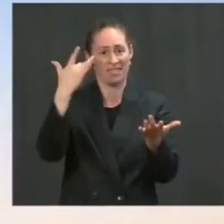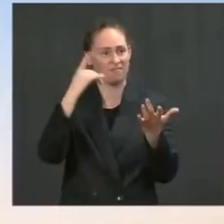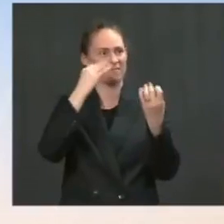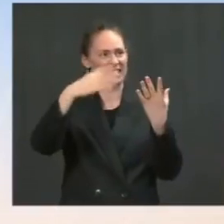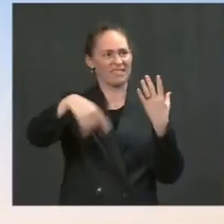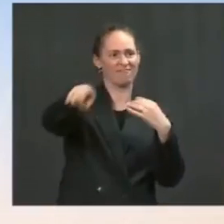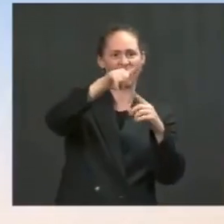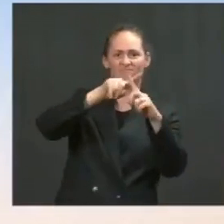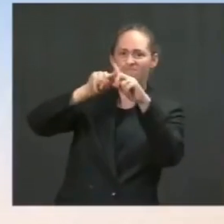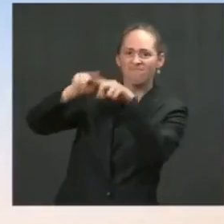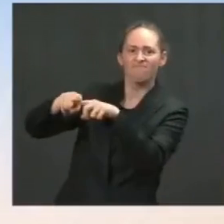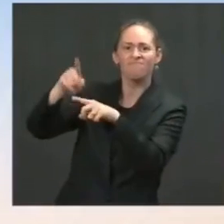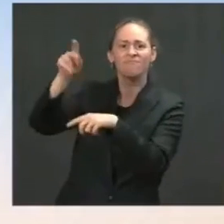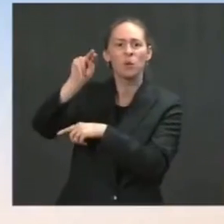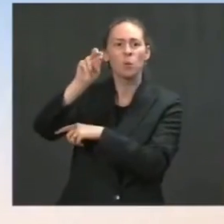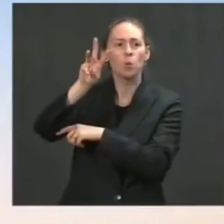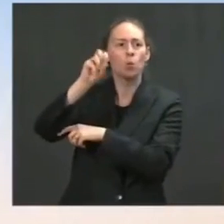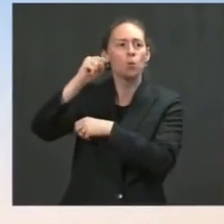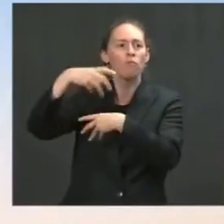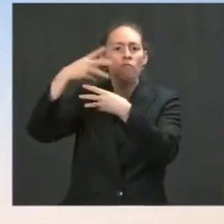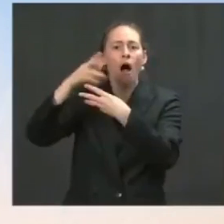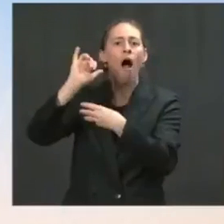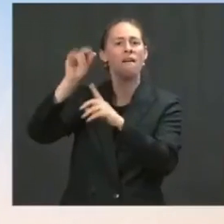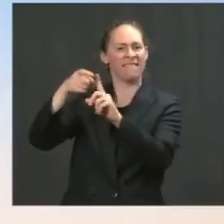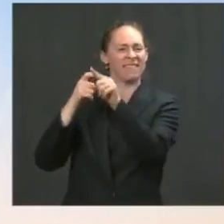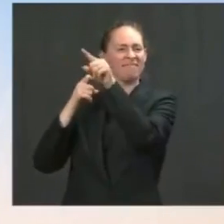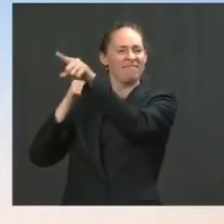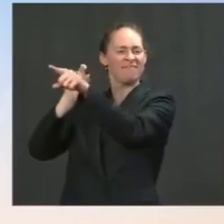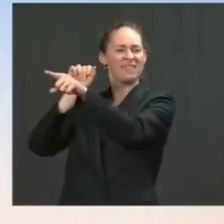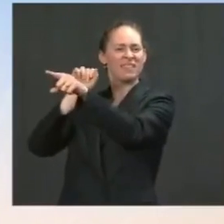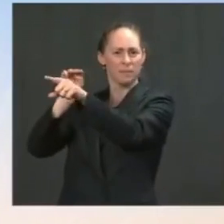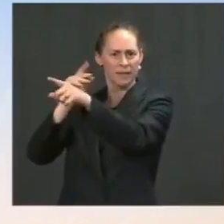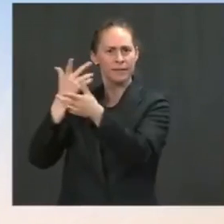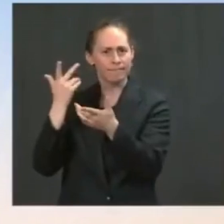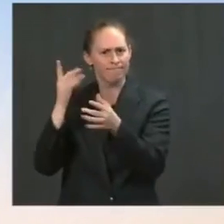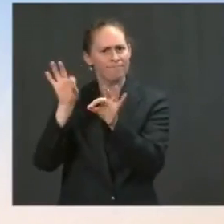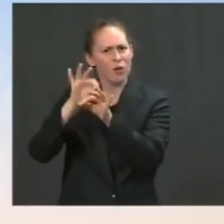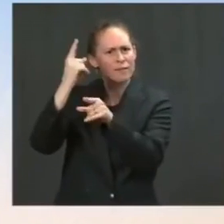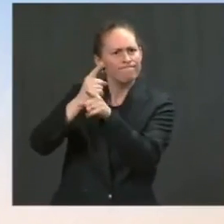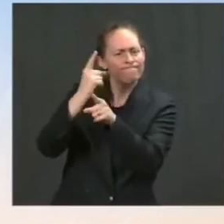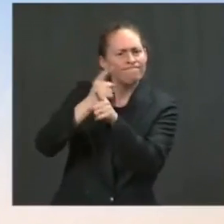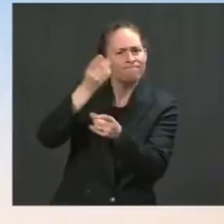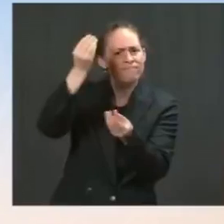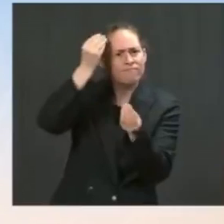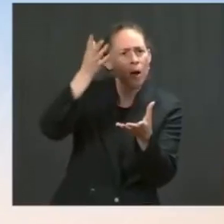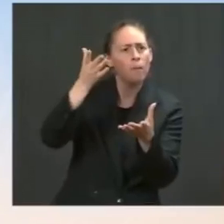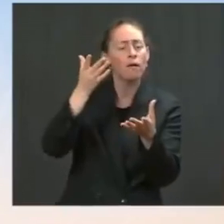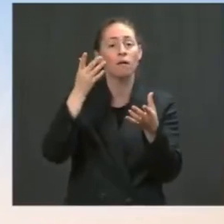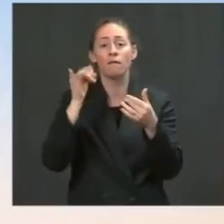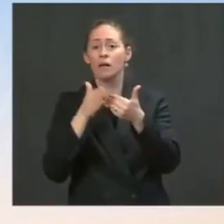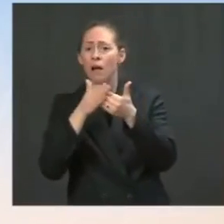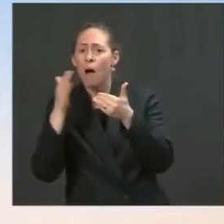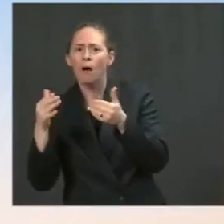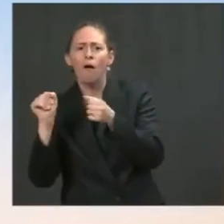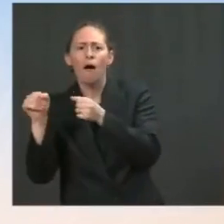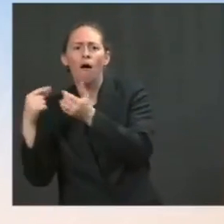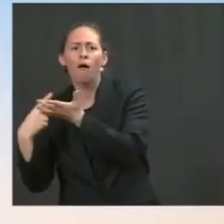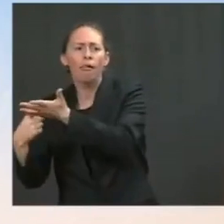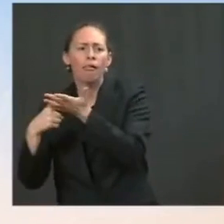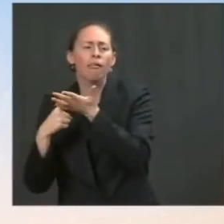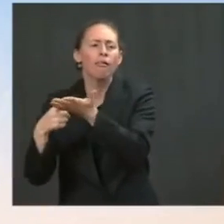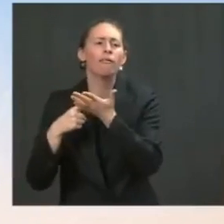news items reported by some of your outlets or accurate information shared by a neighbor. Sometimes there's information that is not. It is